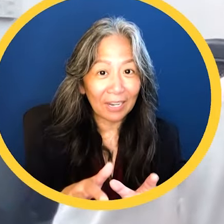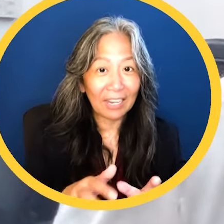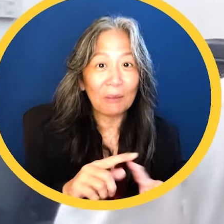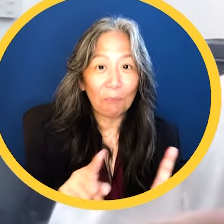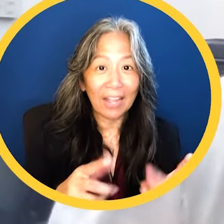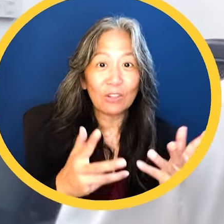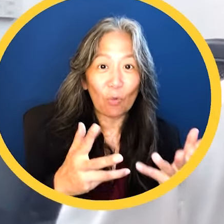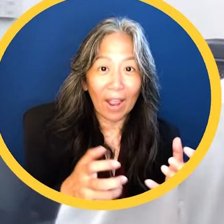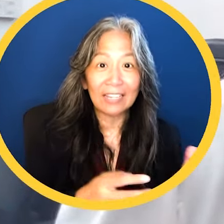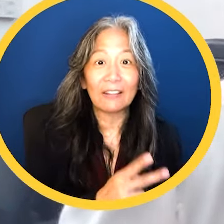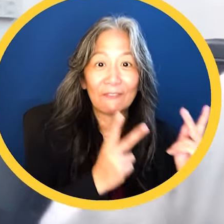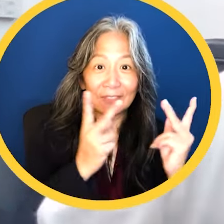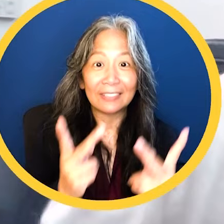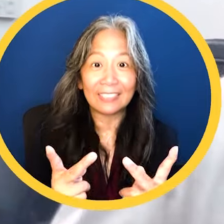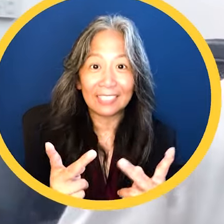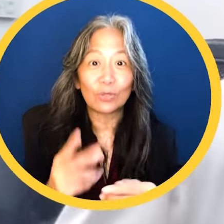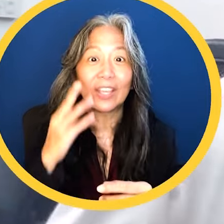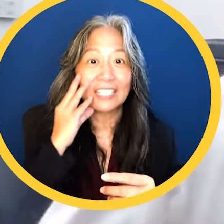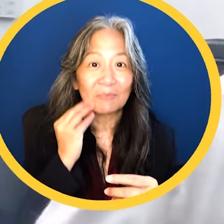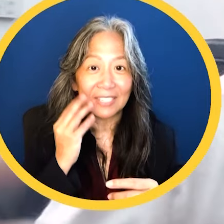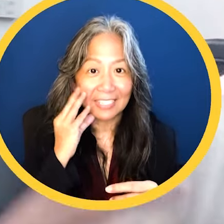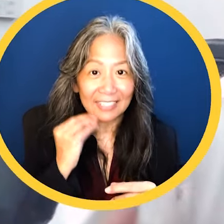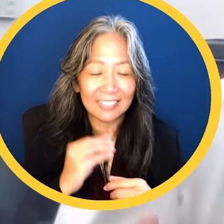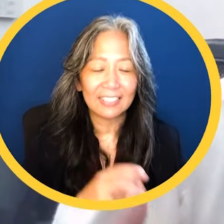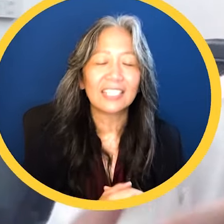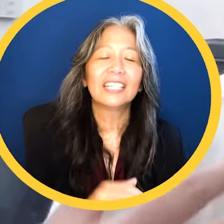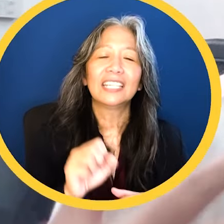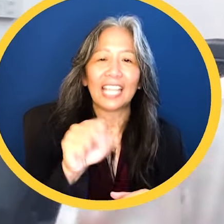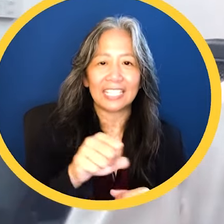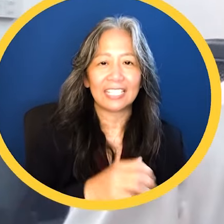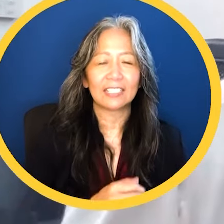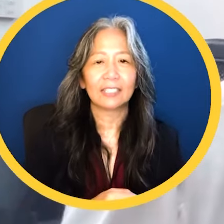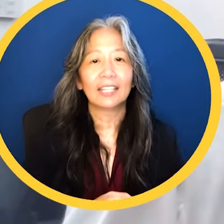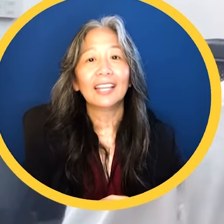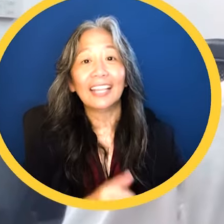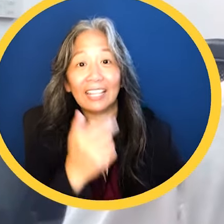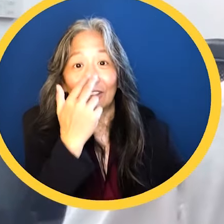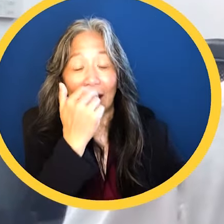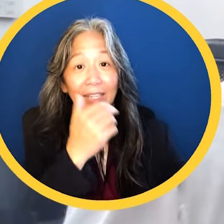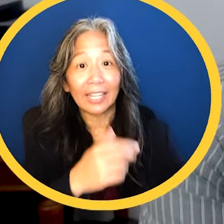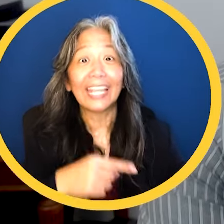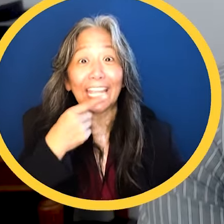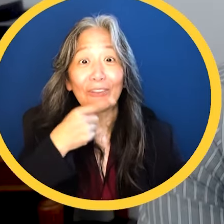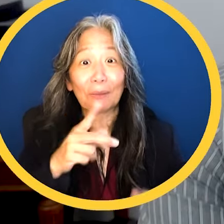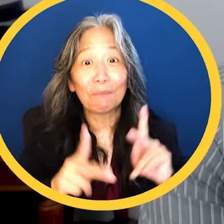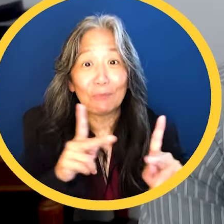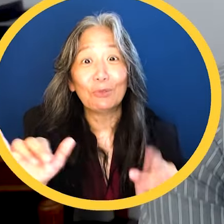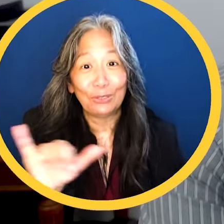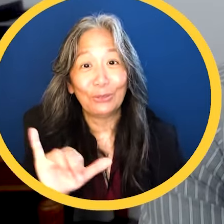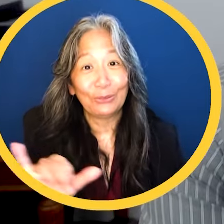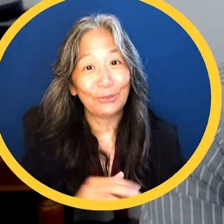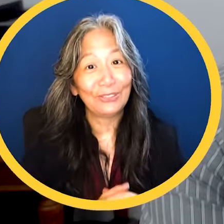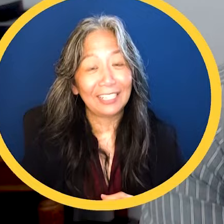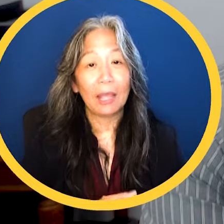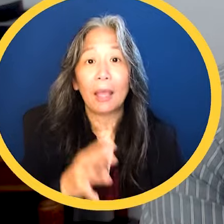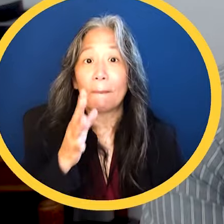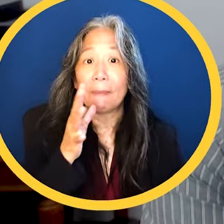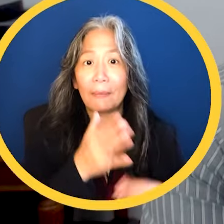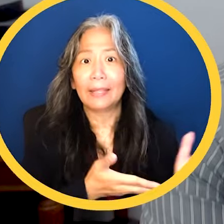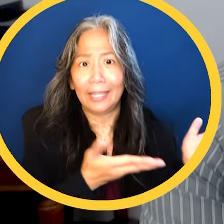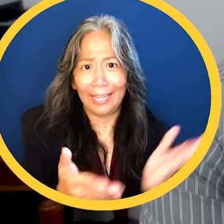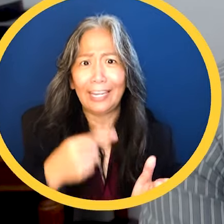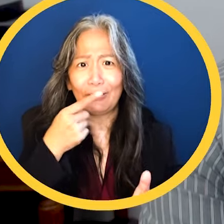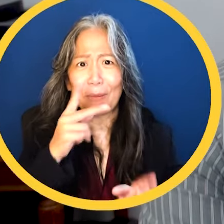well there was no translator, but they just wanted the guests to experience it. Yes. You know what's funny? They brought hearing people